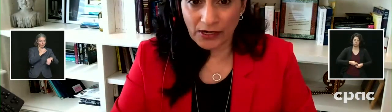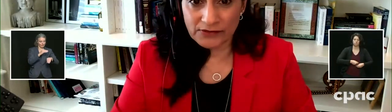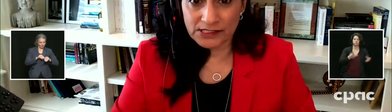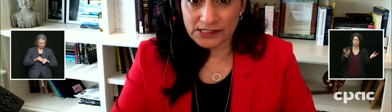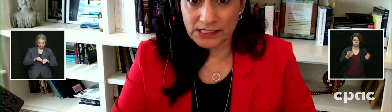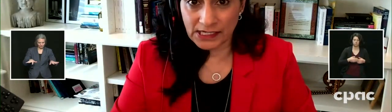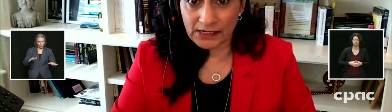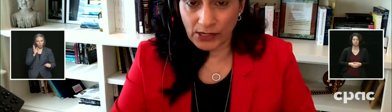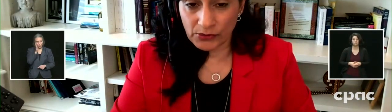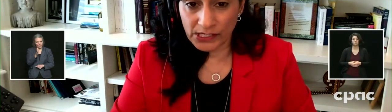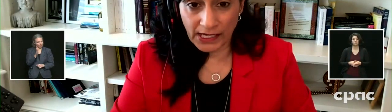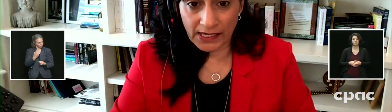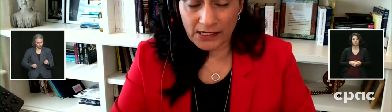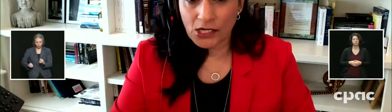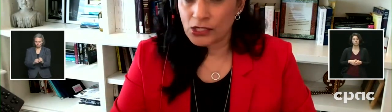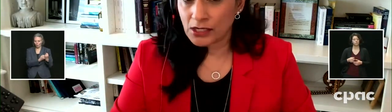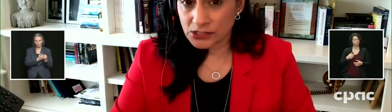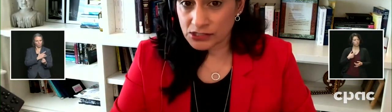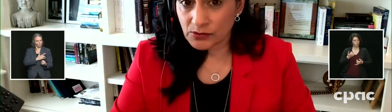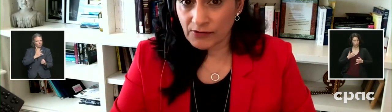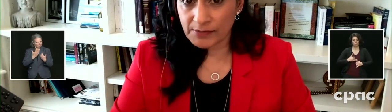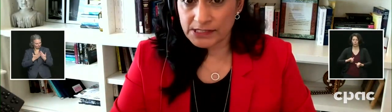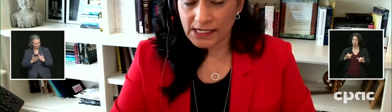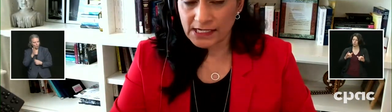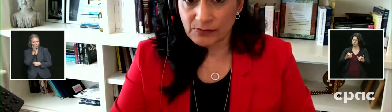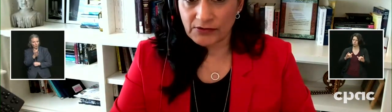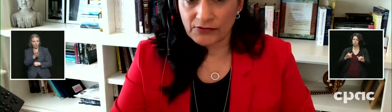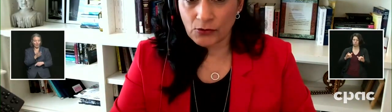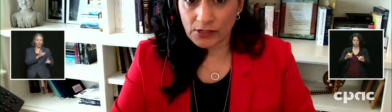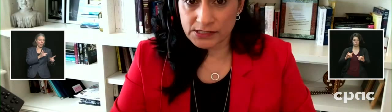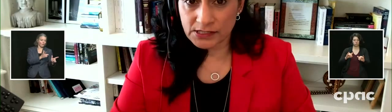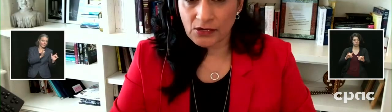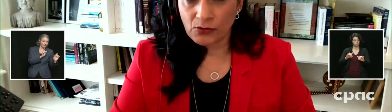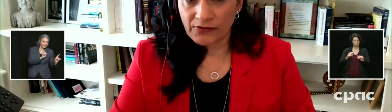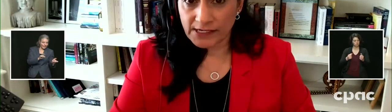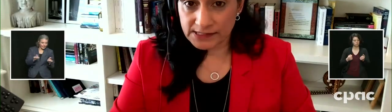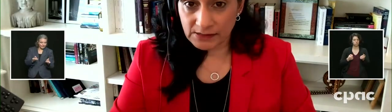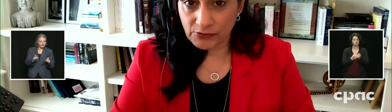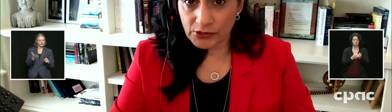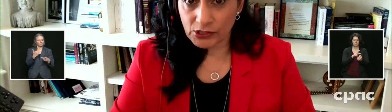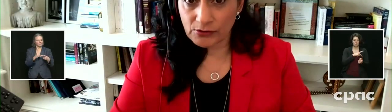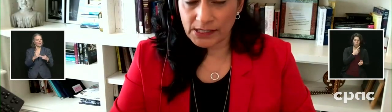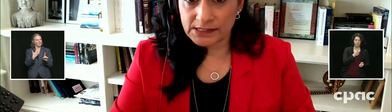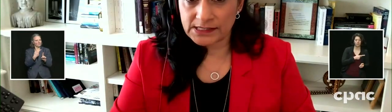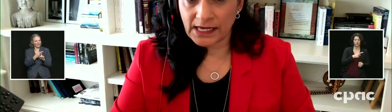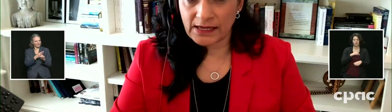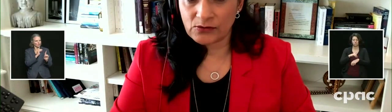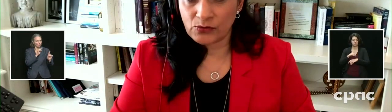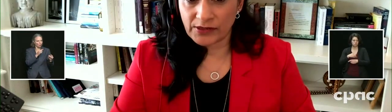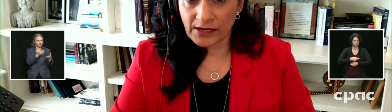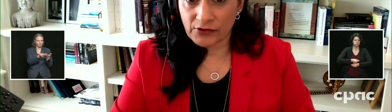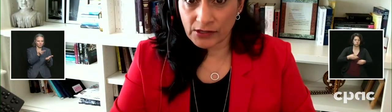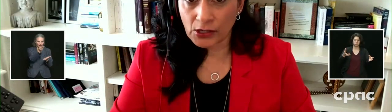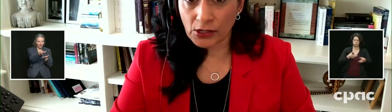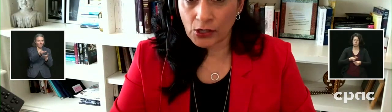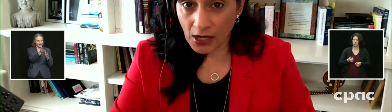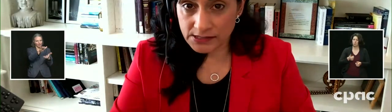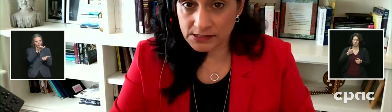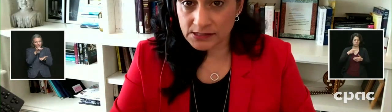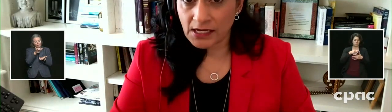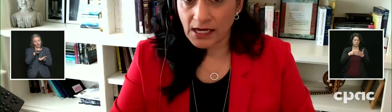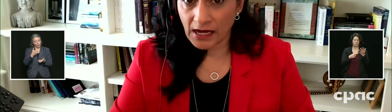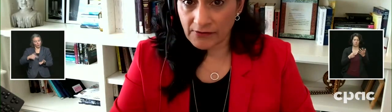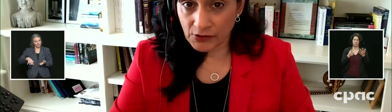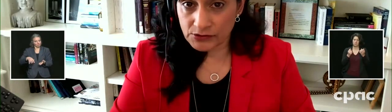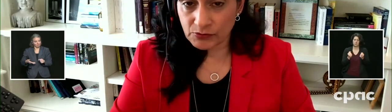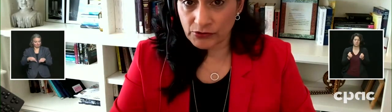to the provinces in any way we can, not just with rapid tests, but of course with vaccine procurements and with covering the